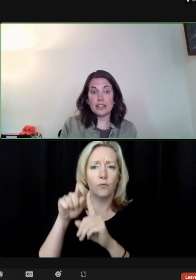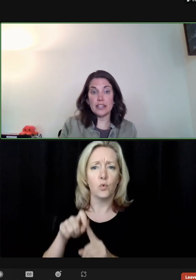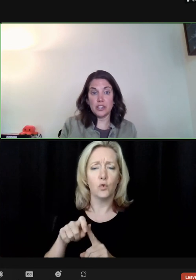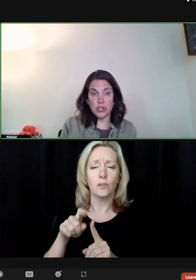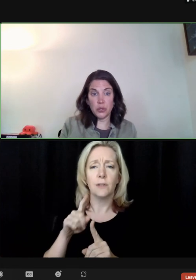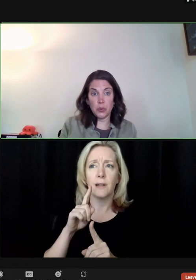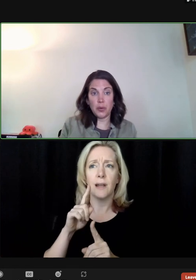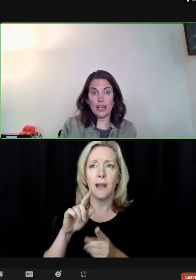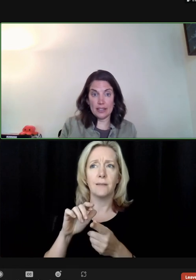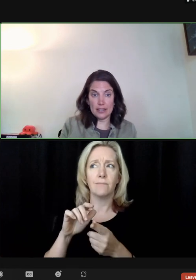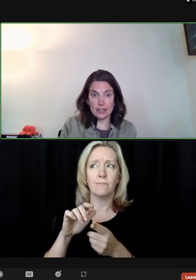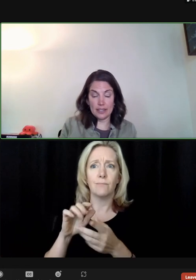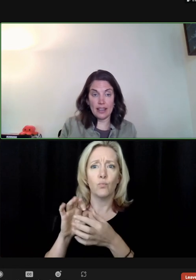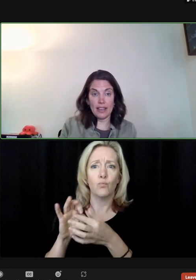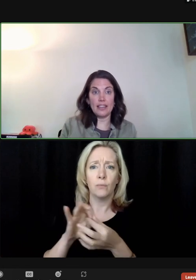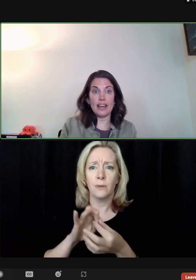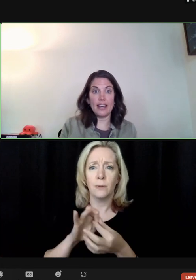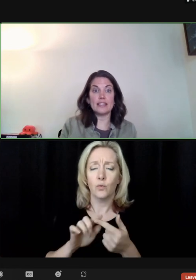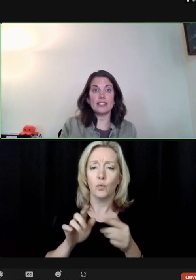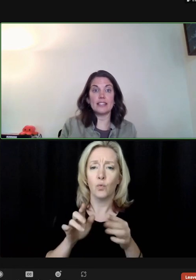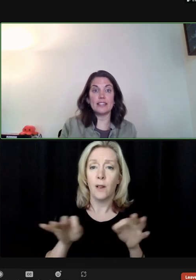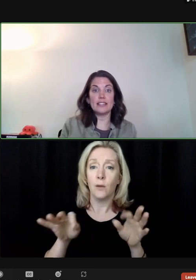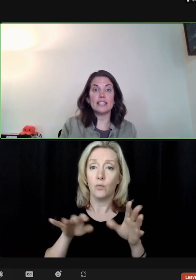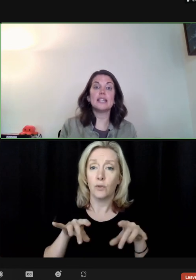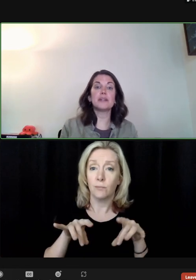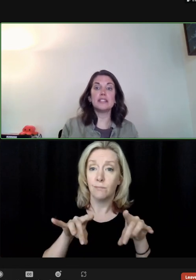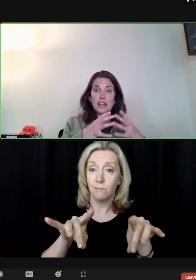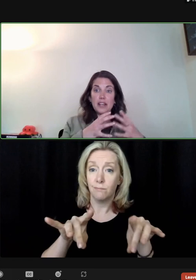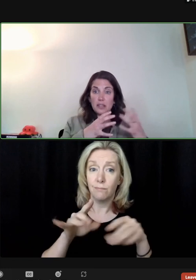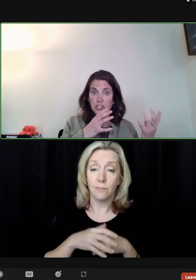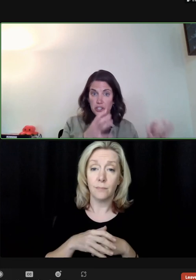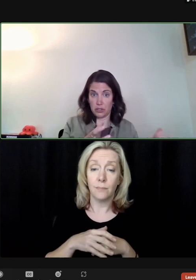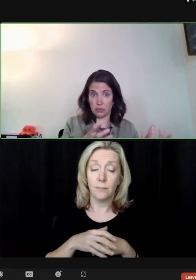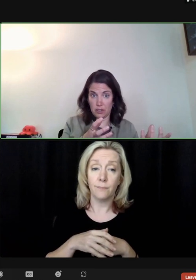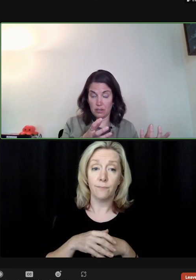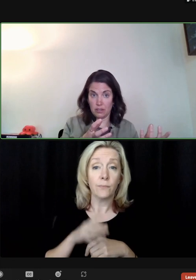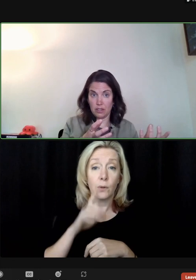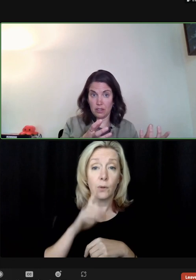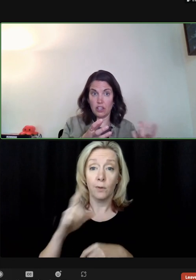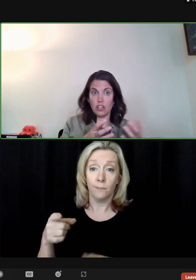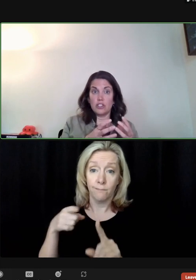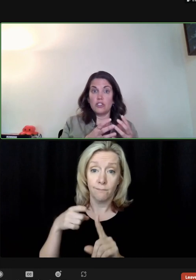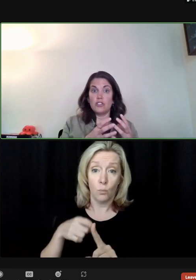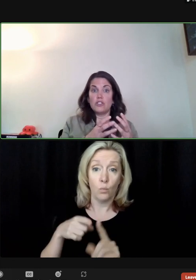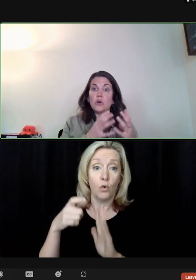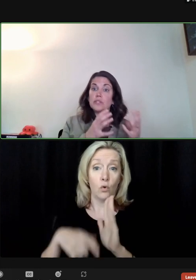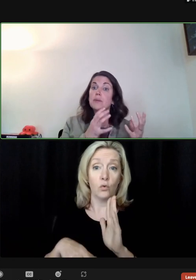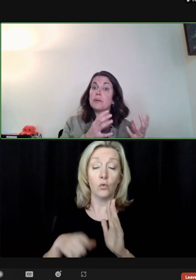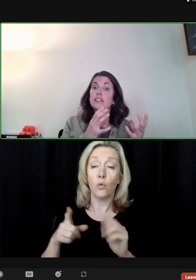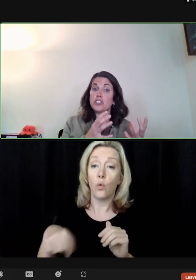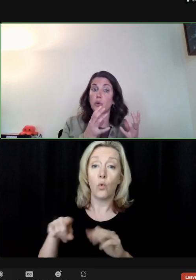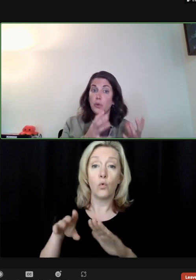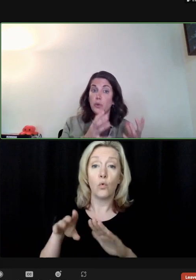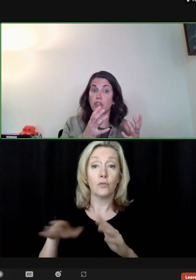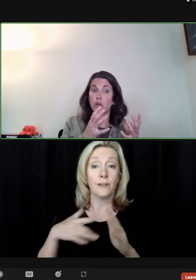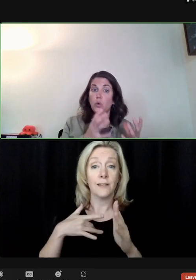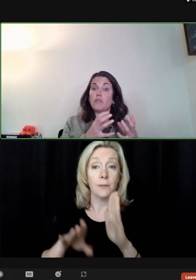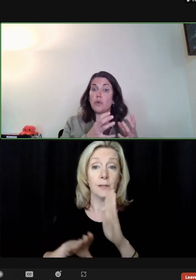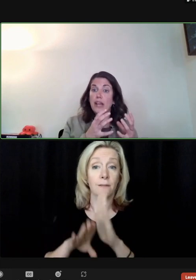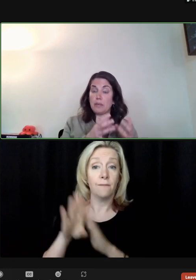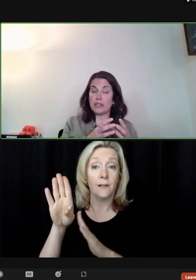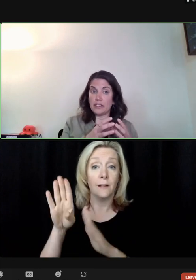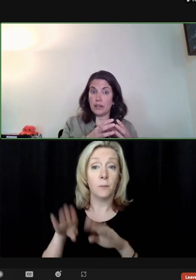And what it really gets into is that typically developing children don't typically start